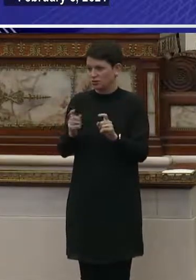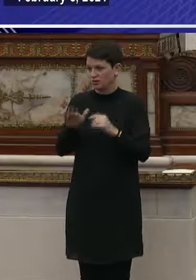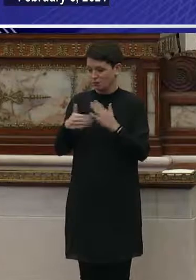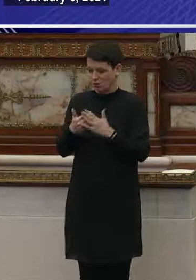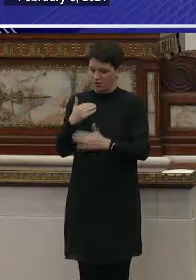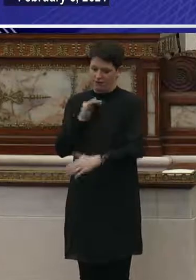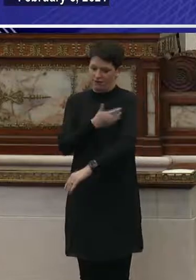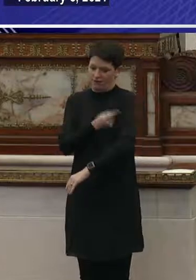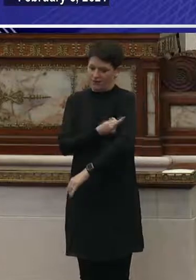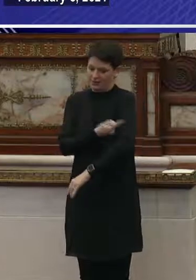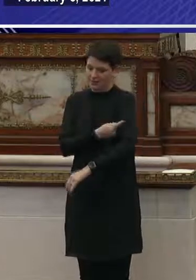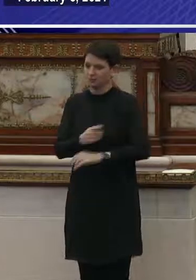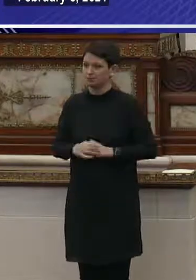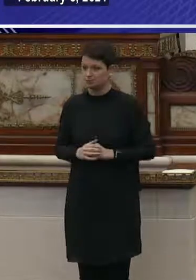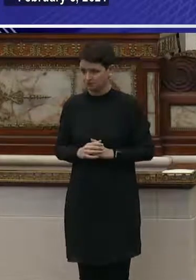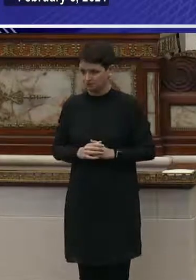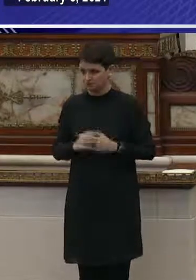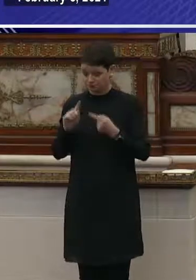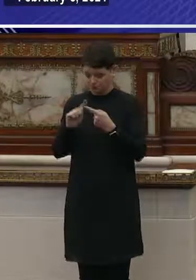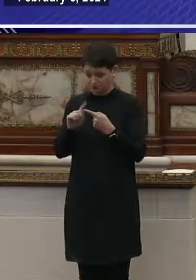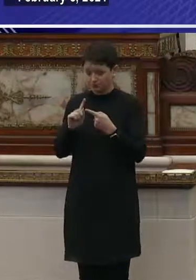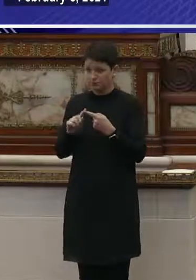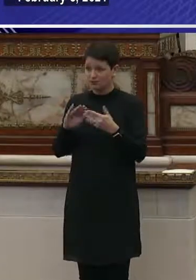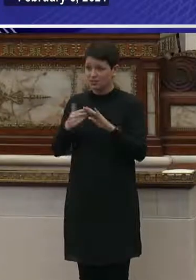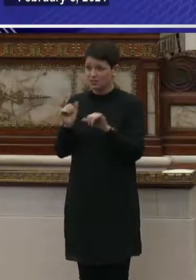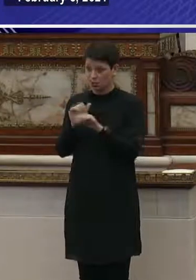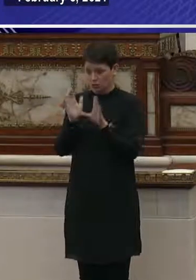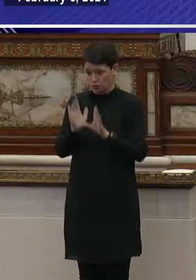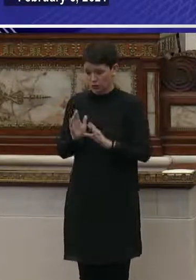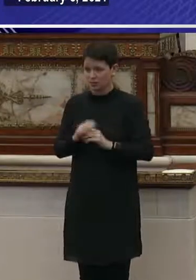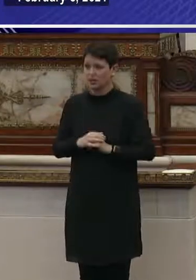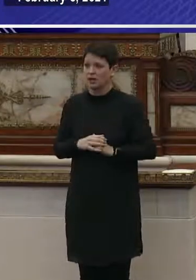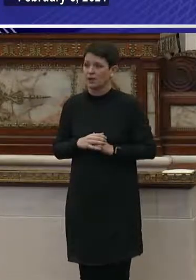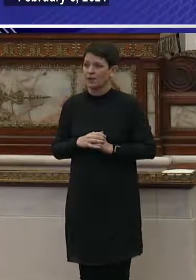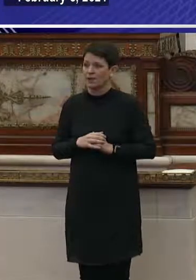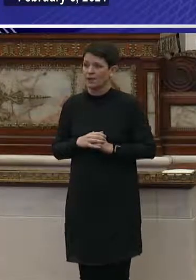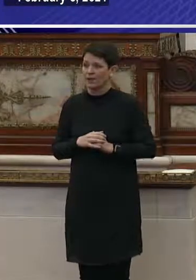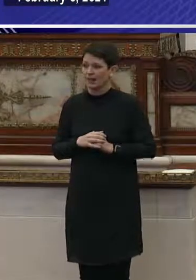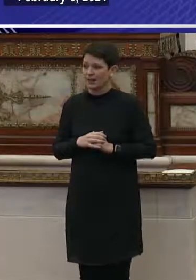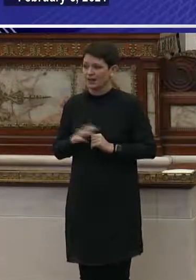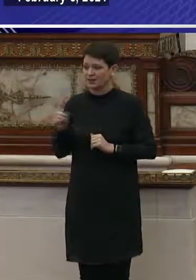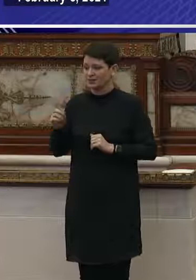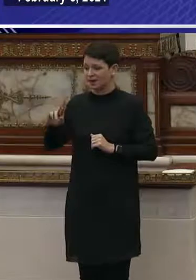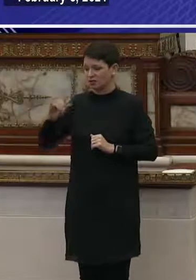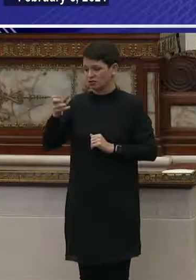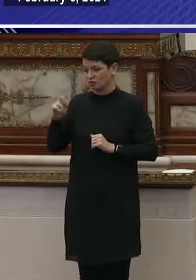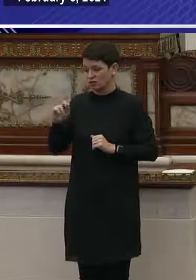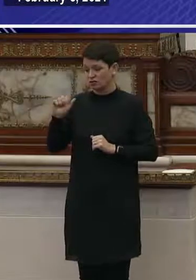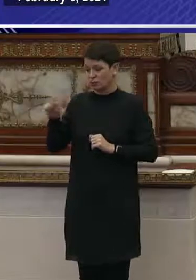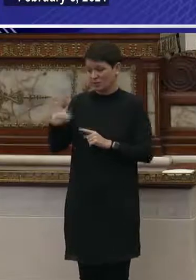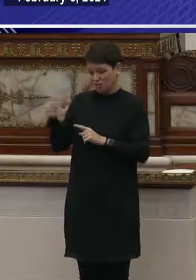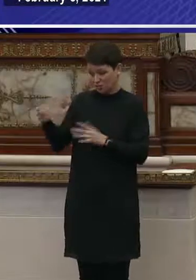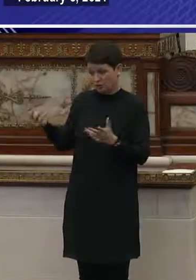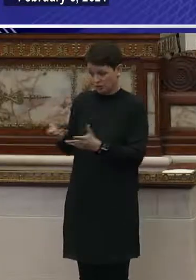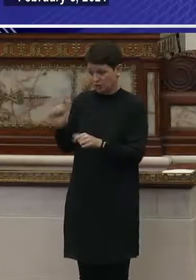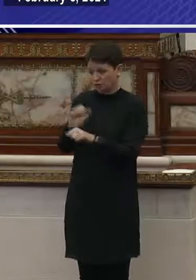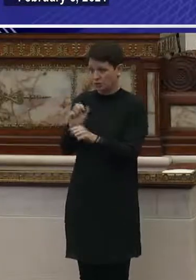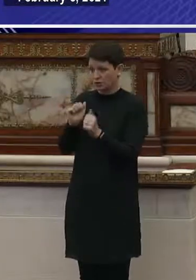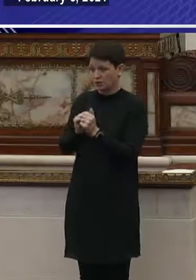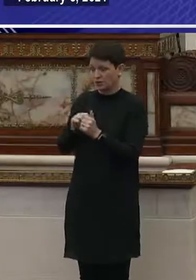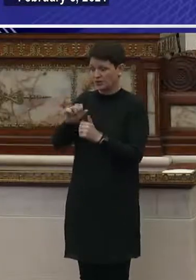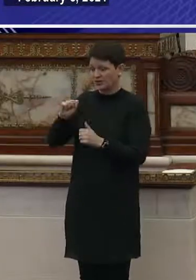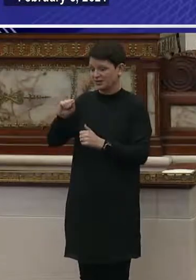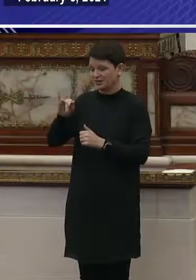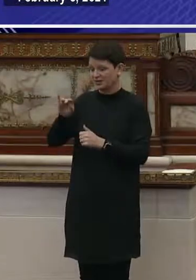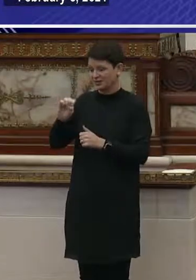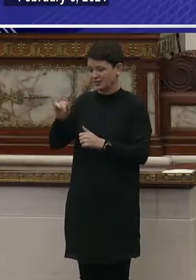vaccine? All right. So first, as far as the city workers go, so Dr. Johnson, when she was here, worked with Stephanie